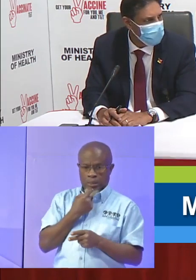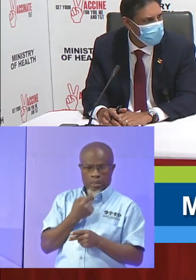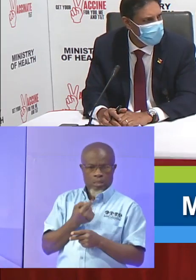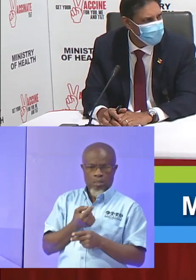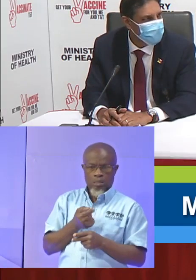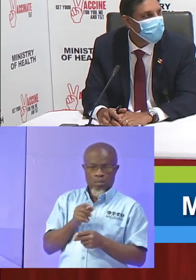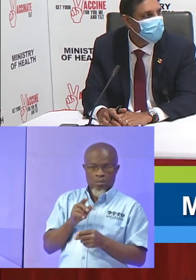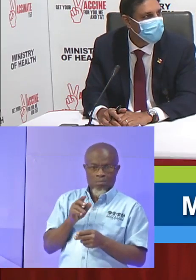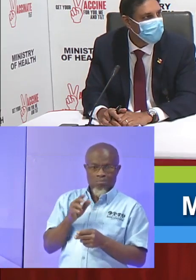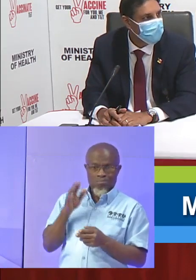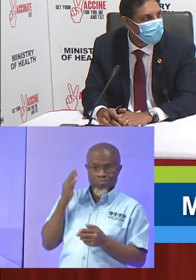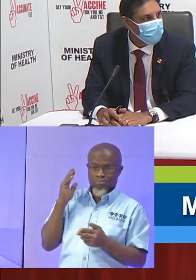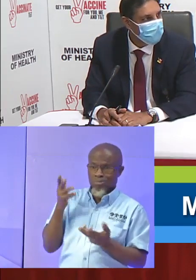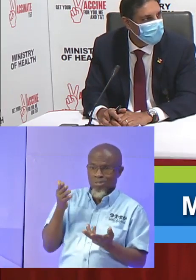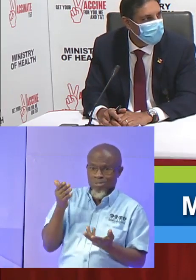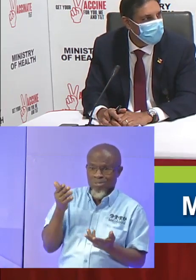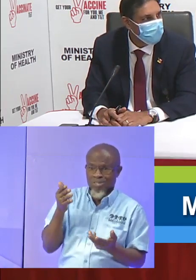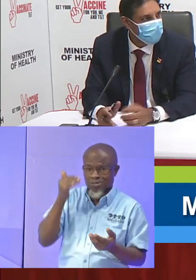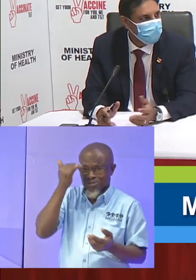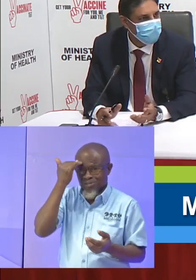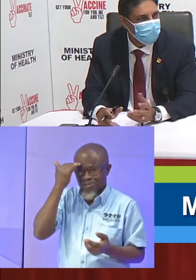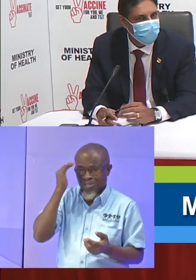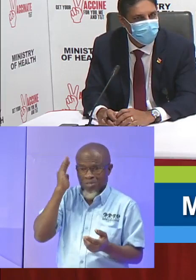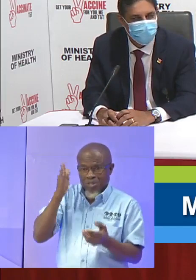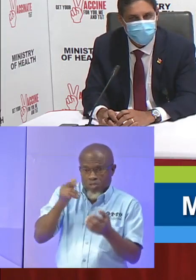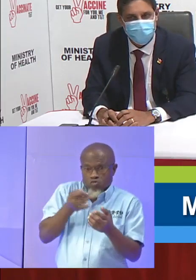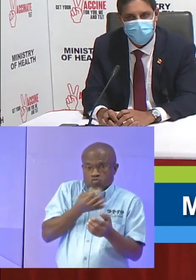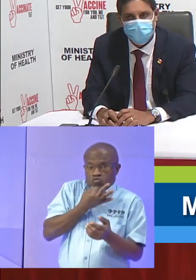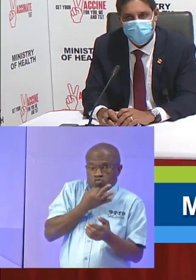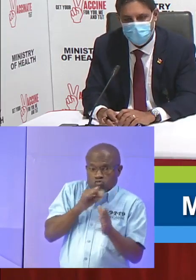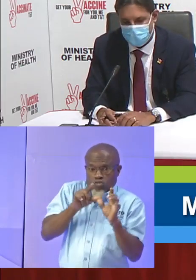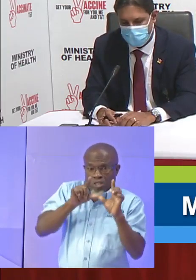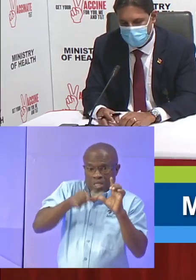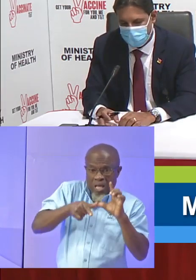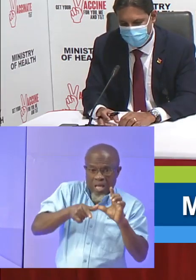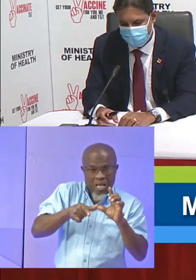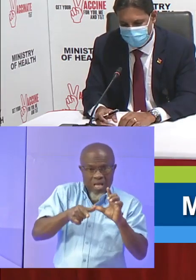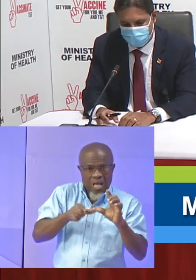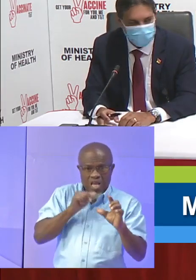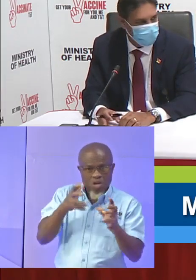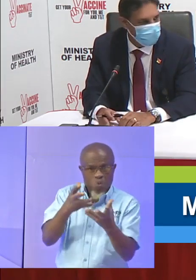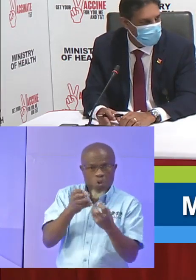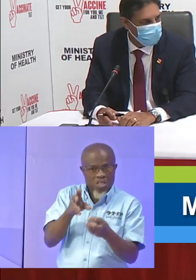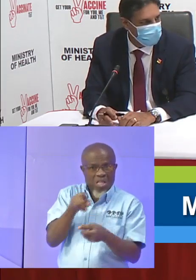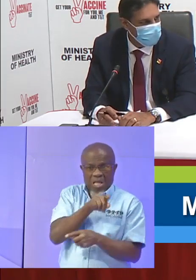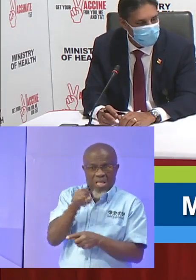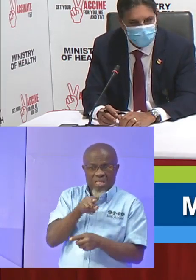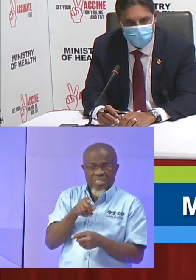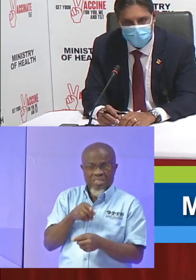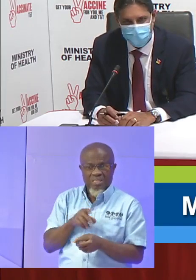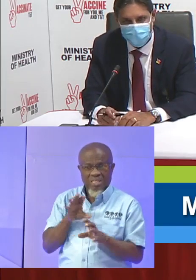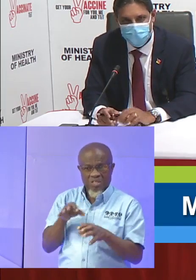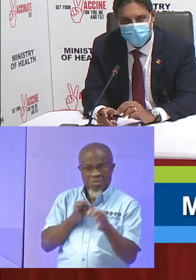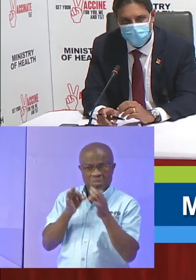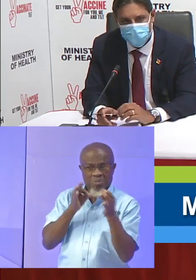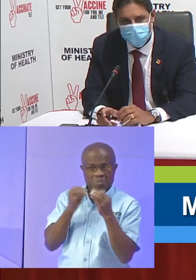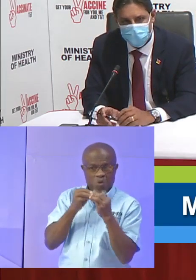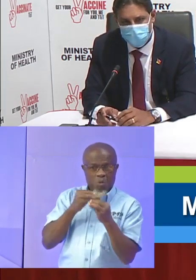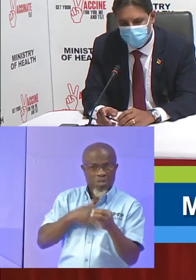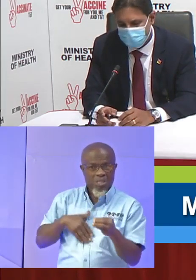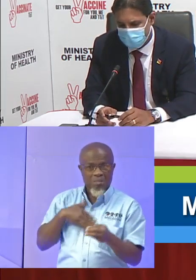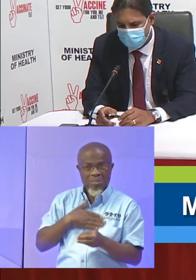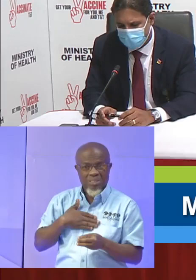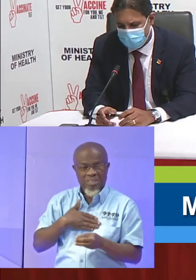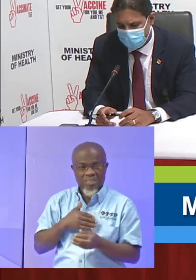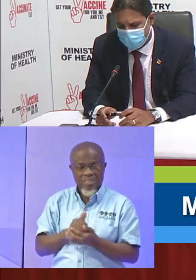when they give me it? And that kind of thing, those kind of concerns. So maybe you could explain a bit more about that and address those concerns?